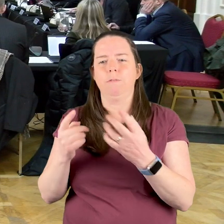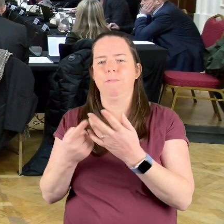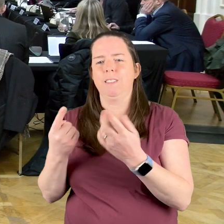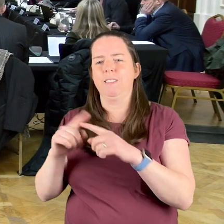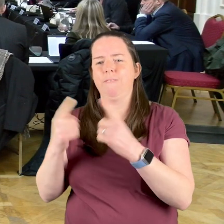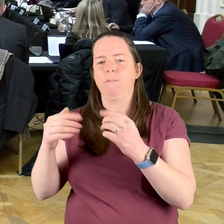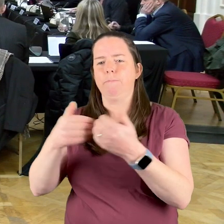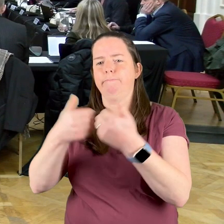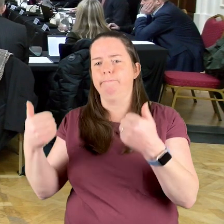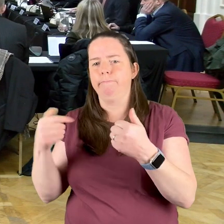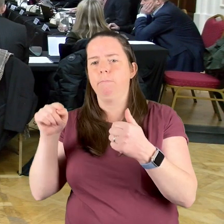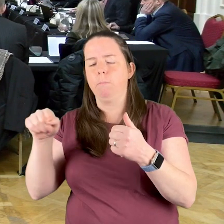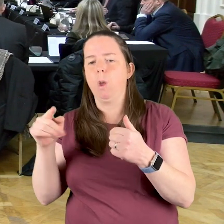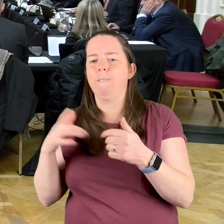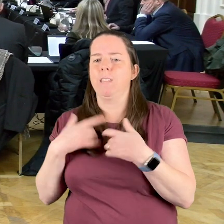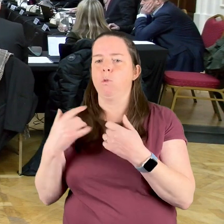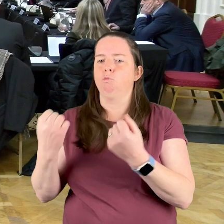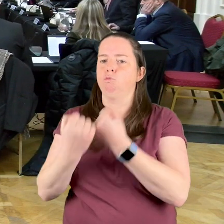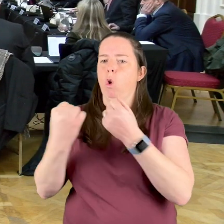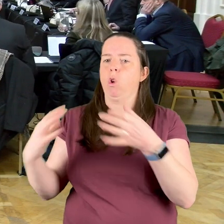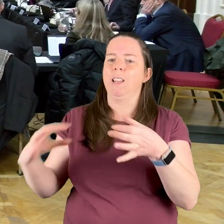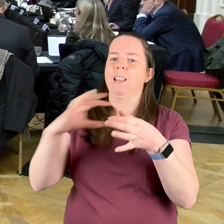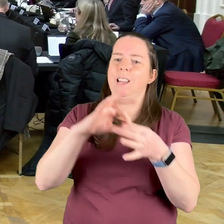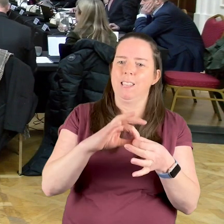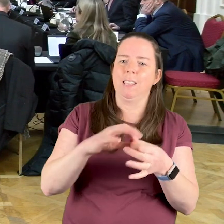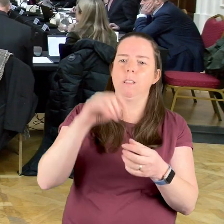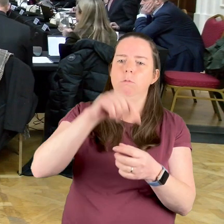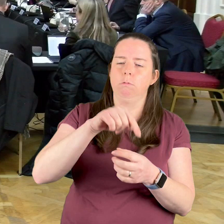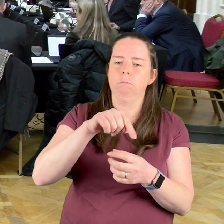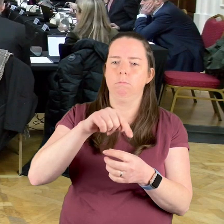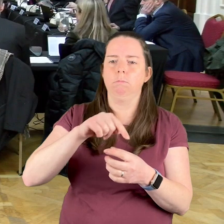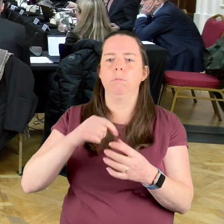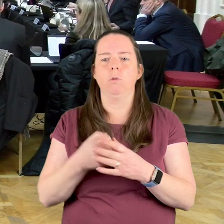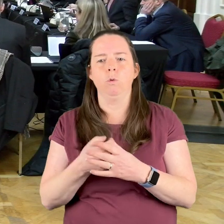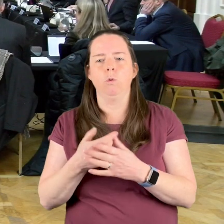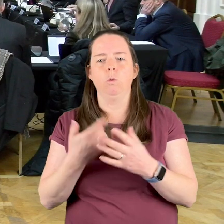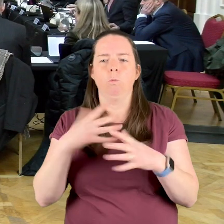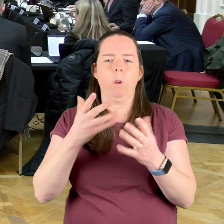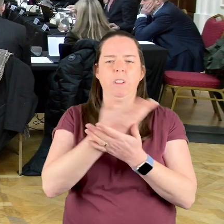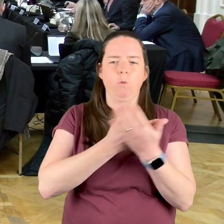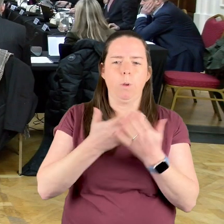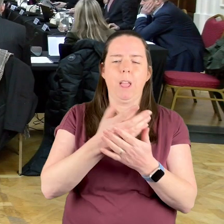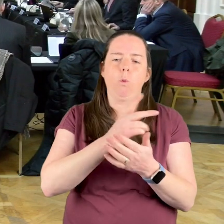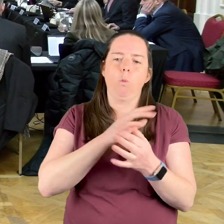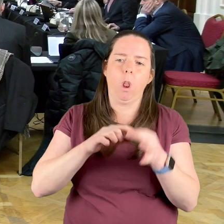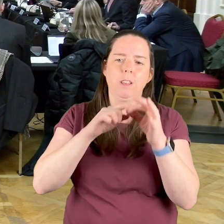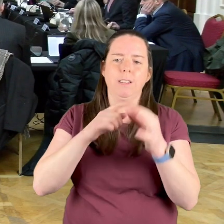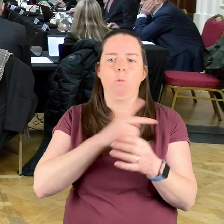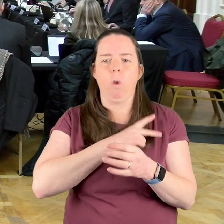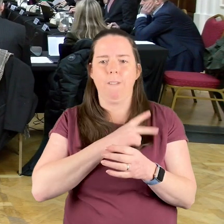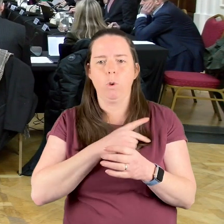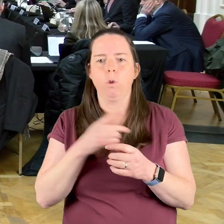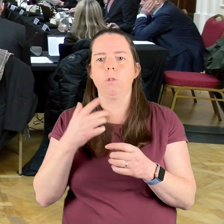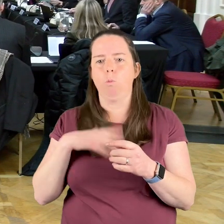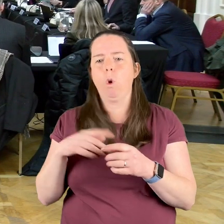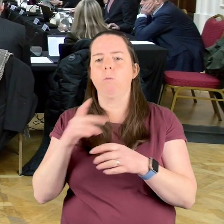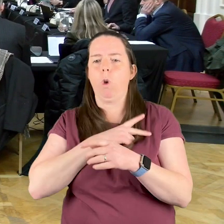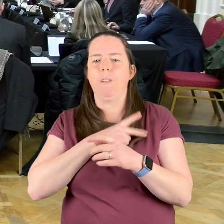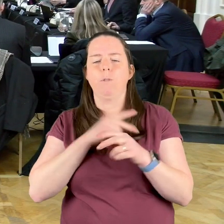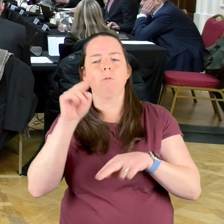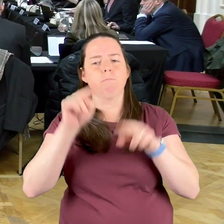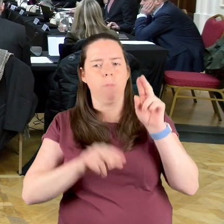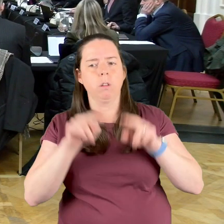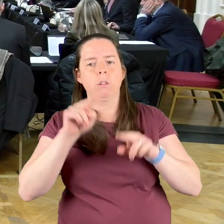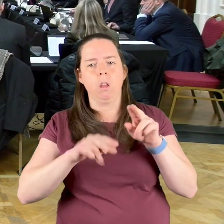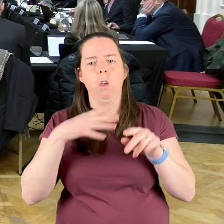portfolio, but they feel that strong link, like what we've been discussing around quality and workforce, and they want workforce to be monitored